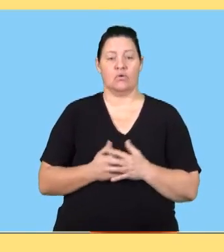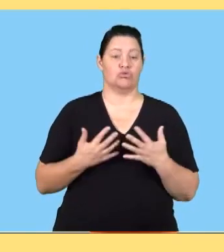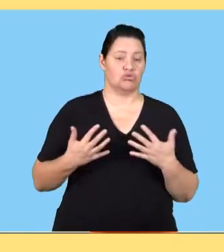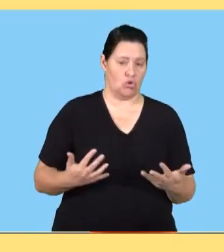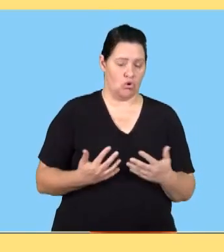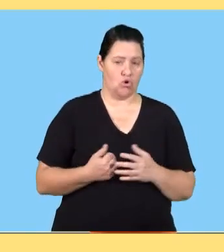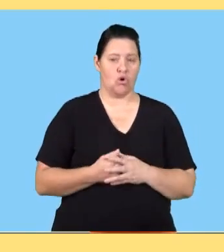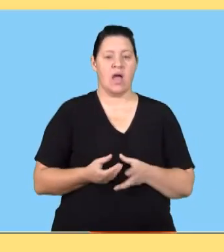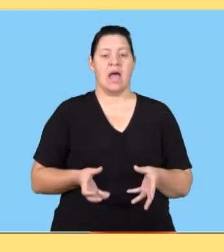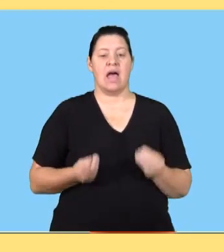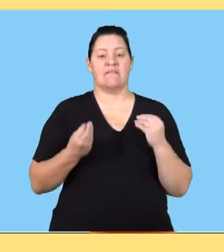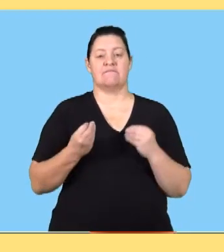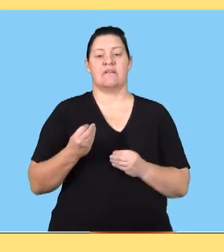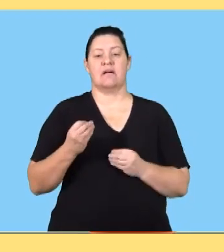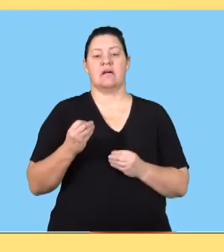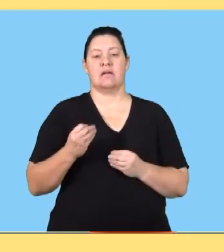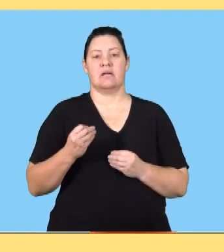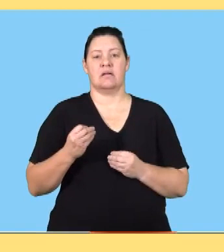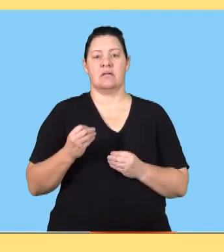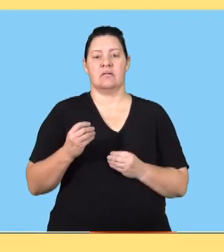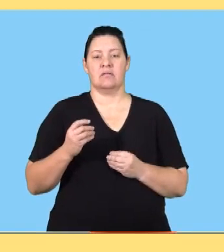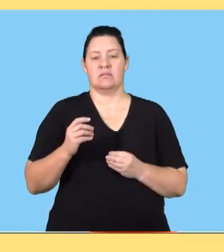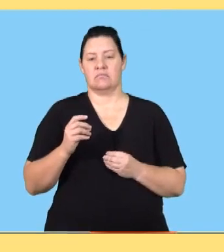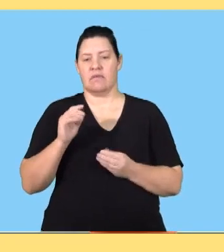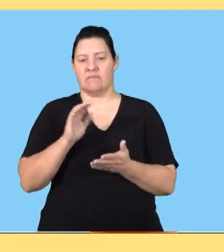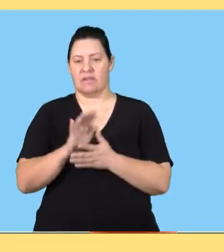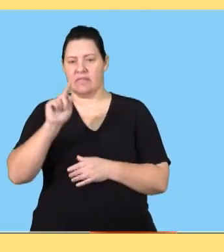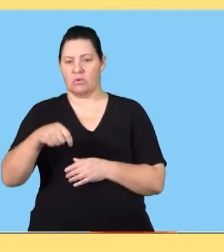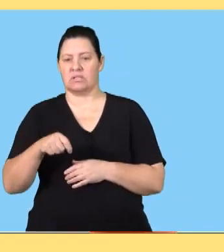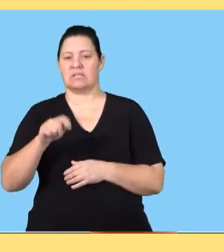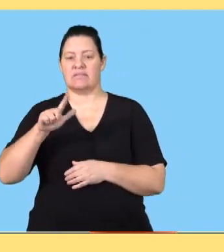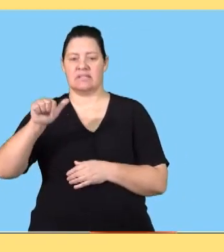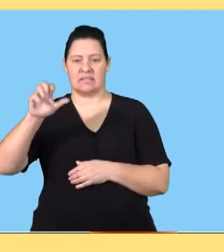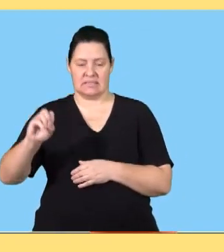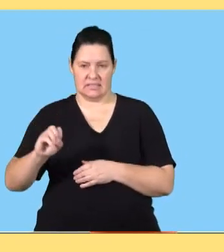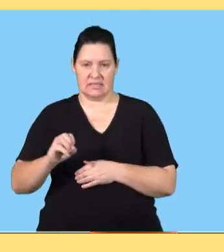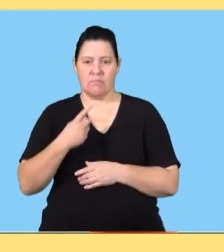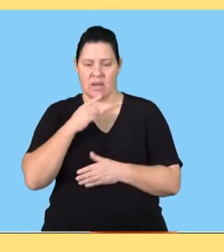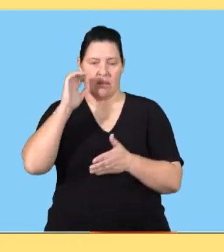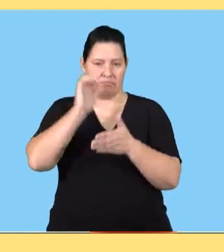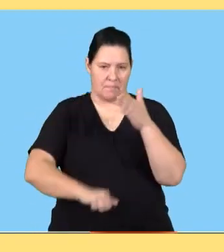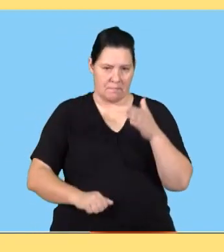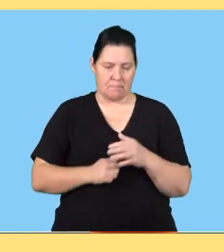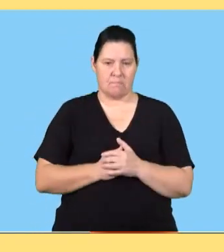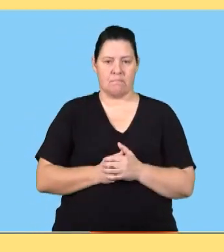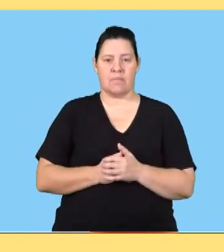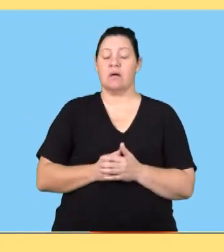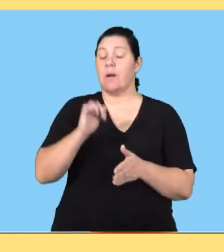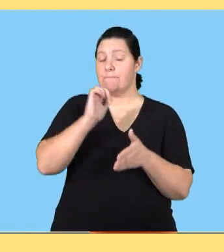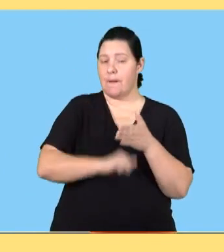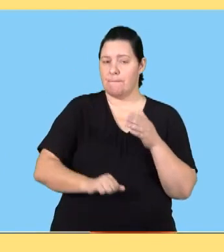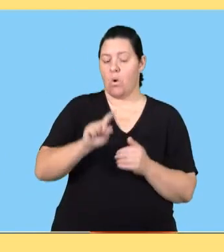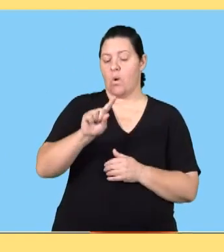side. So I have my 15,760. And when an amount is on the debit side, I subtract it.